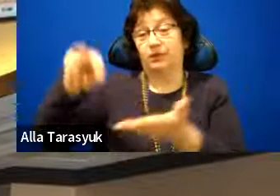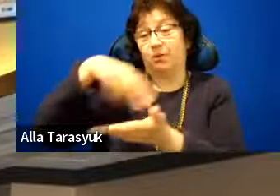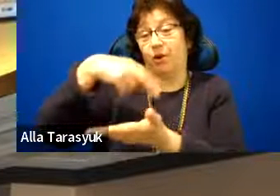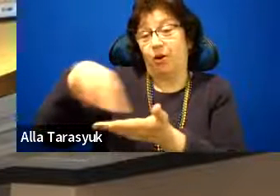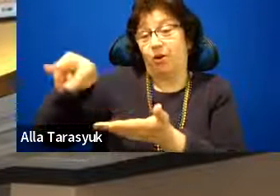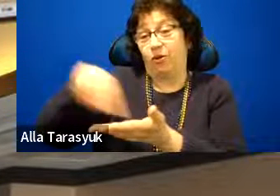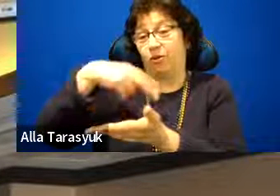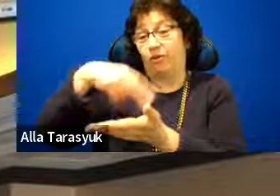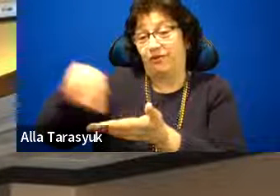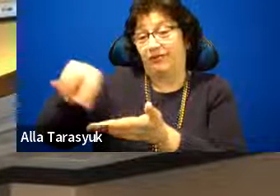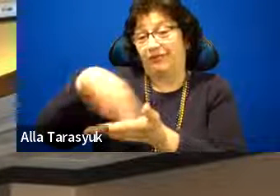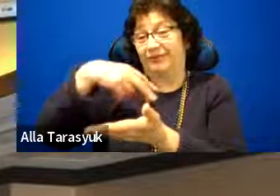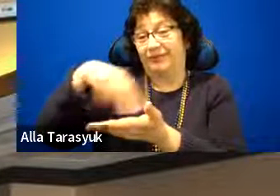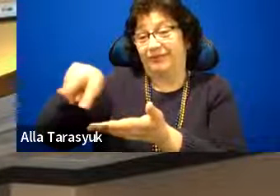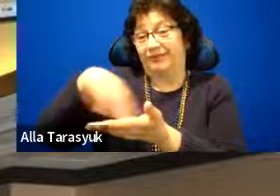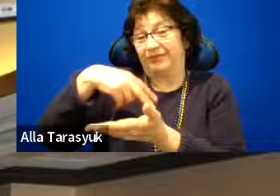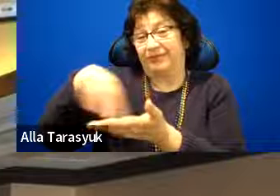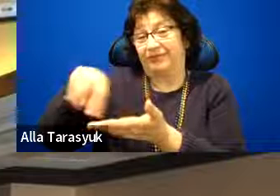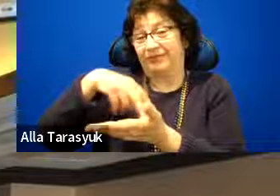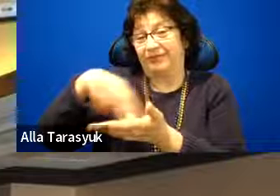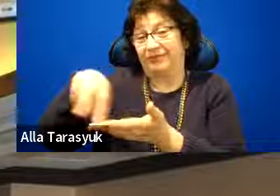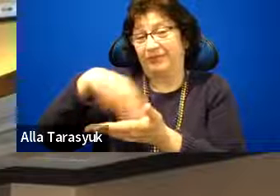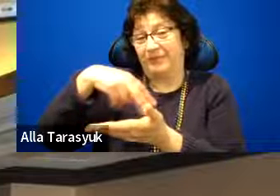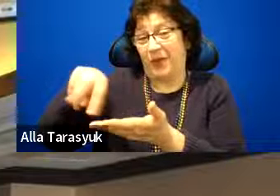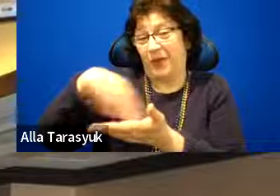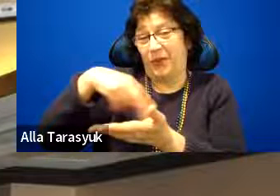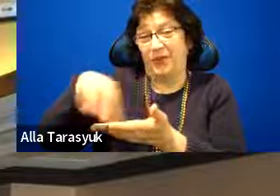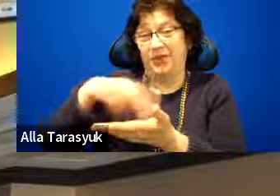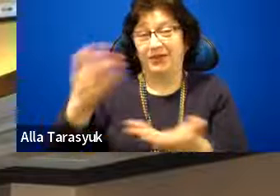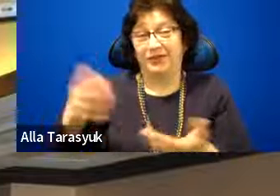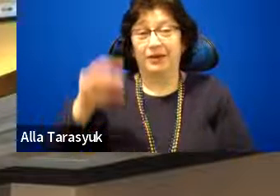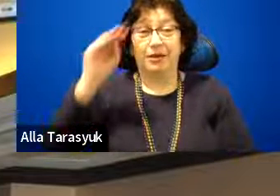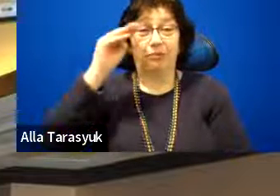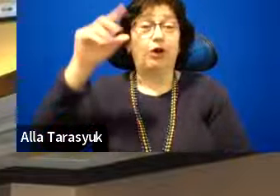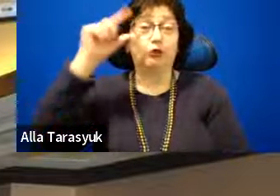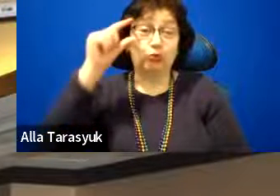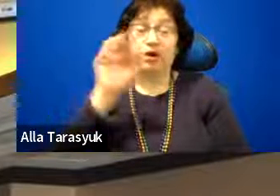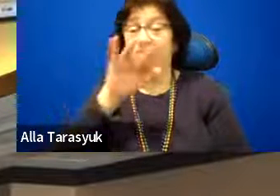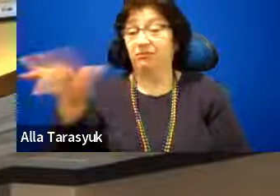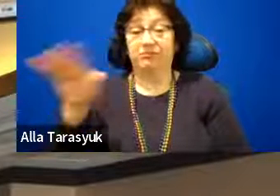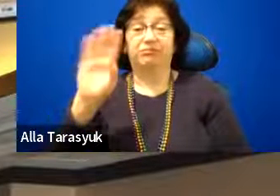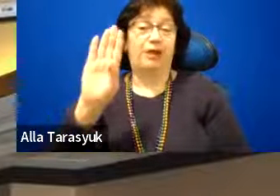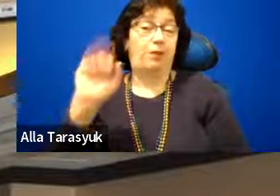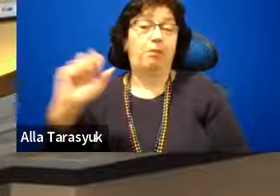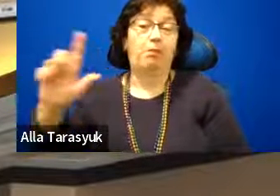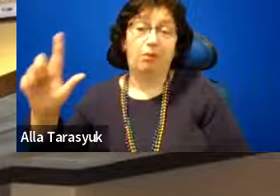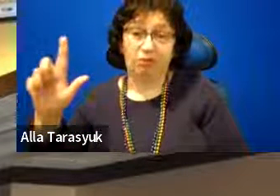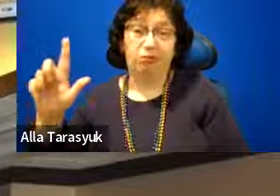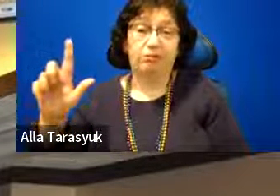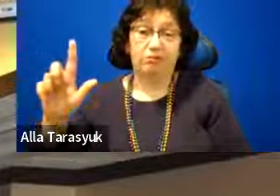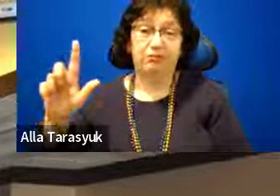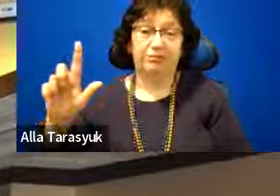You would do Mardi Gras and then like you're dancing, Mardi Gras ball. So Mardi Gras